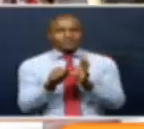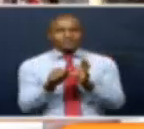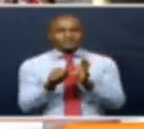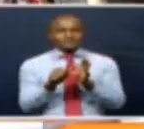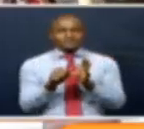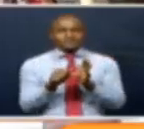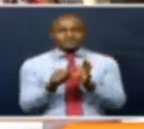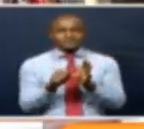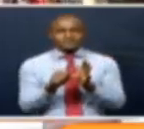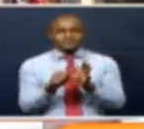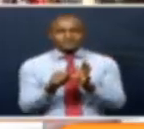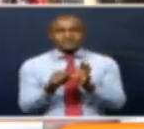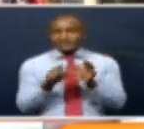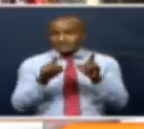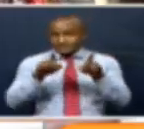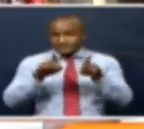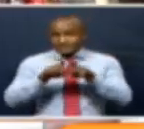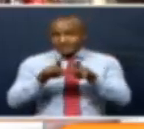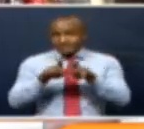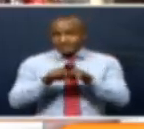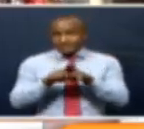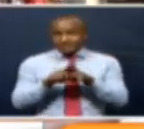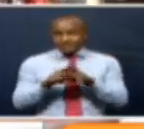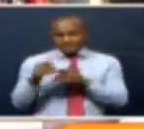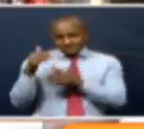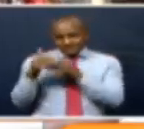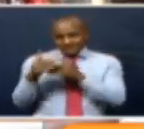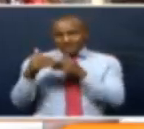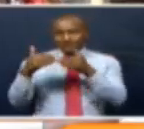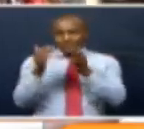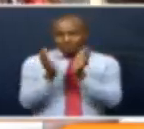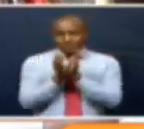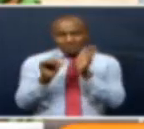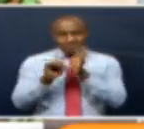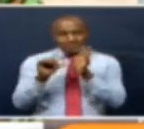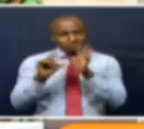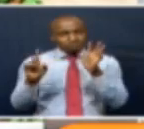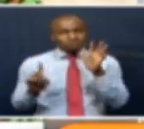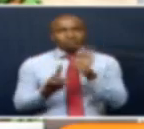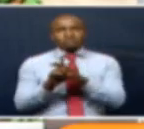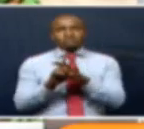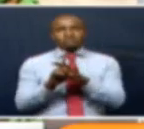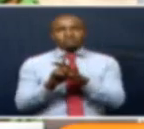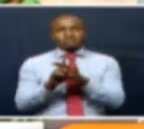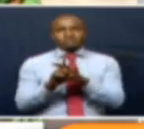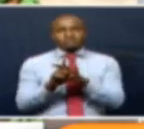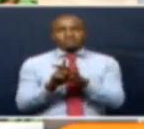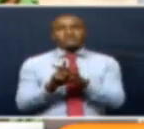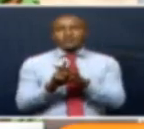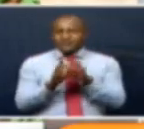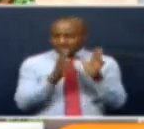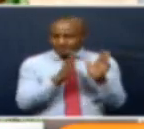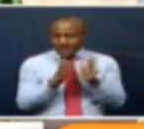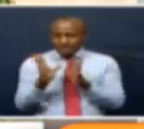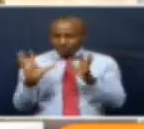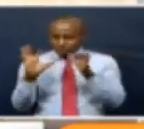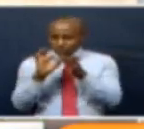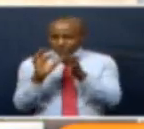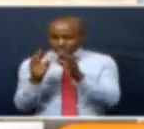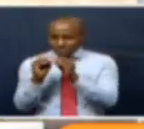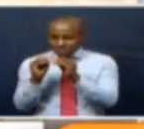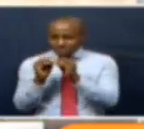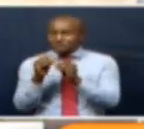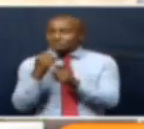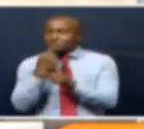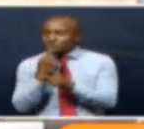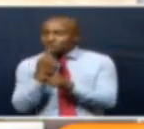of the deep-seated animosity between the neighboring communities laid bare as Matiang’i's plan to have a joint meeting between the Pokot